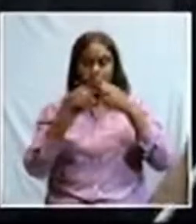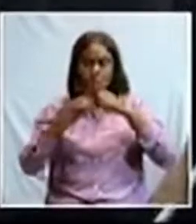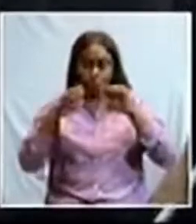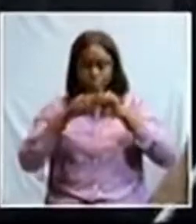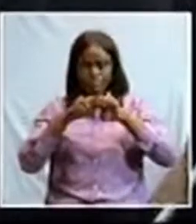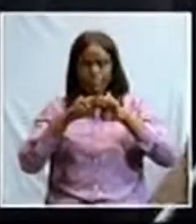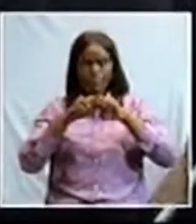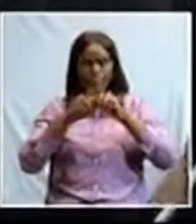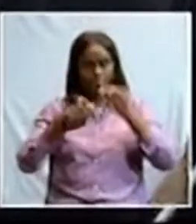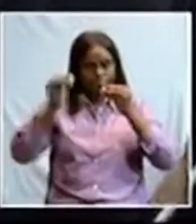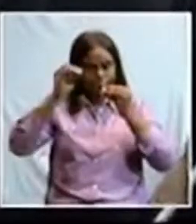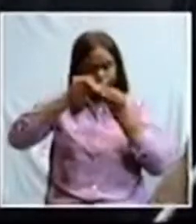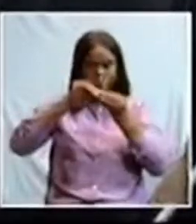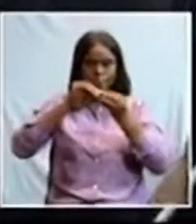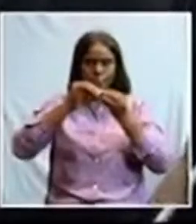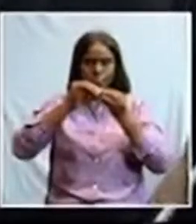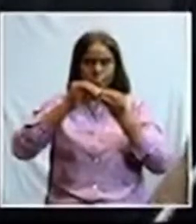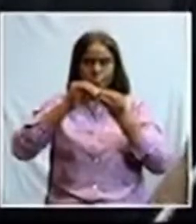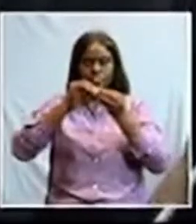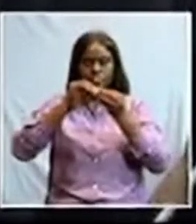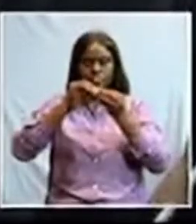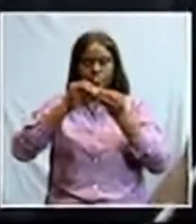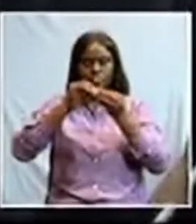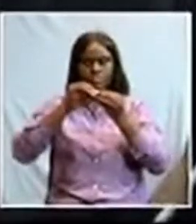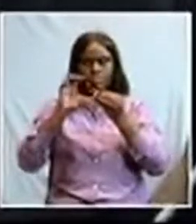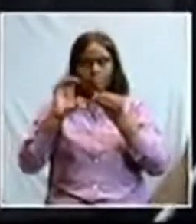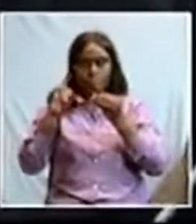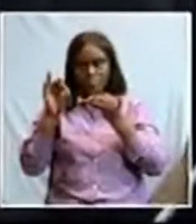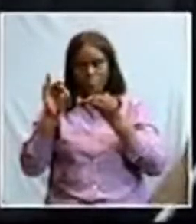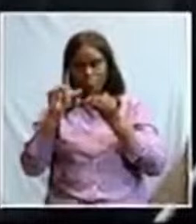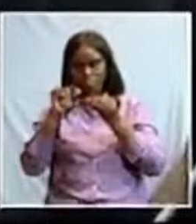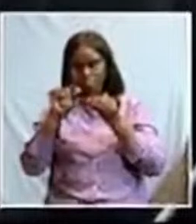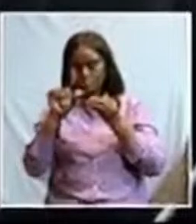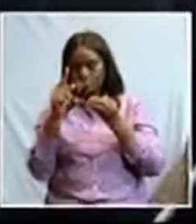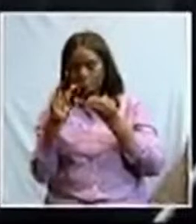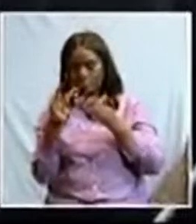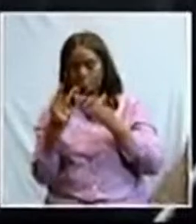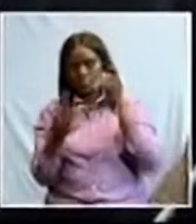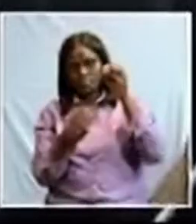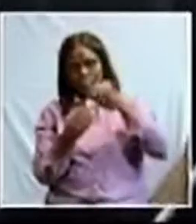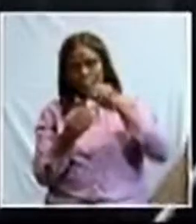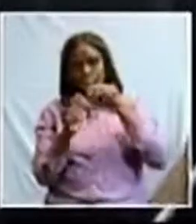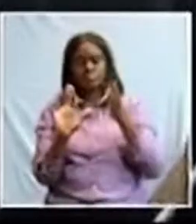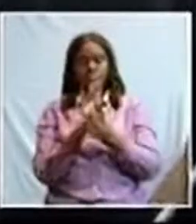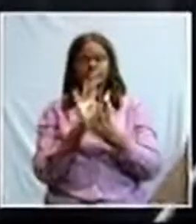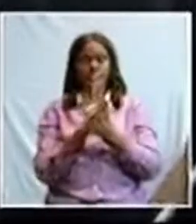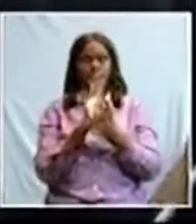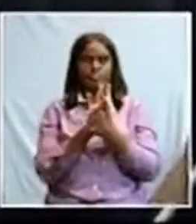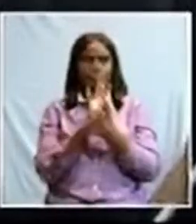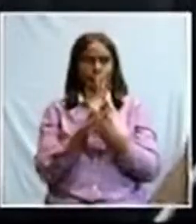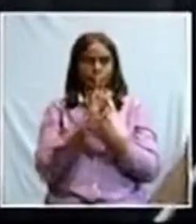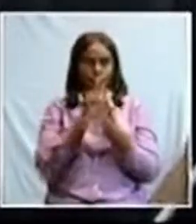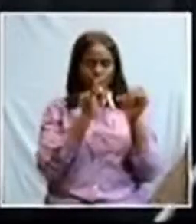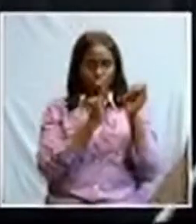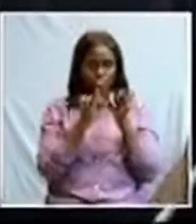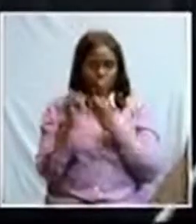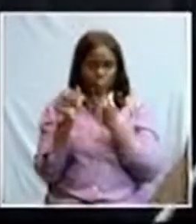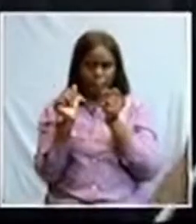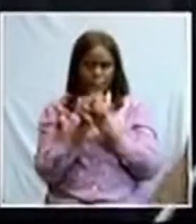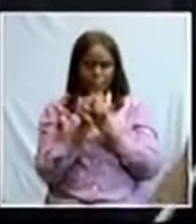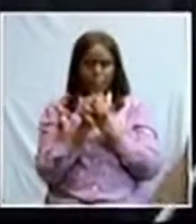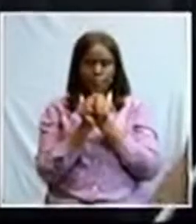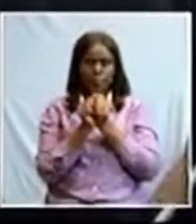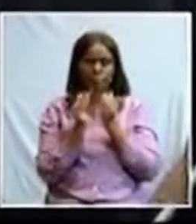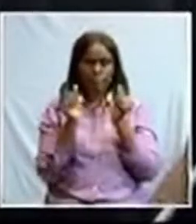even topping up from the CDF of 2023 to speed up the implementation and